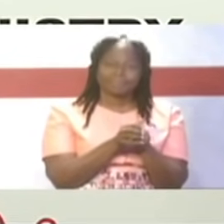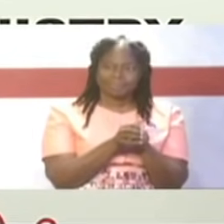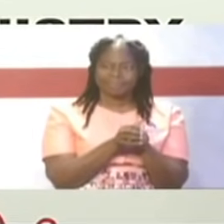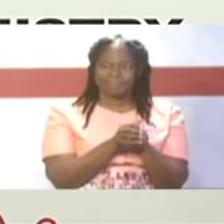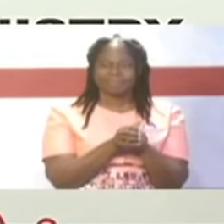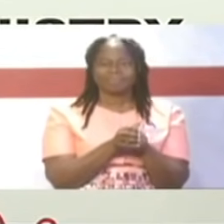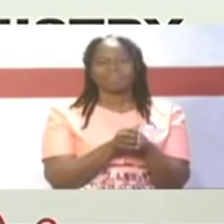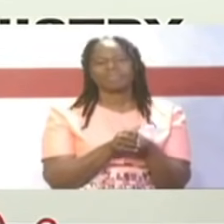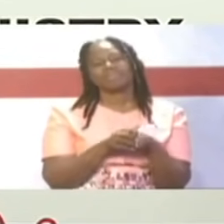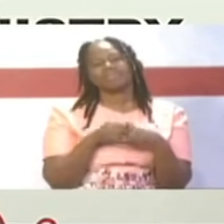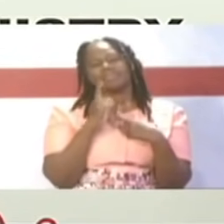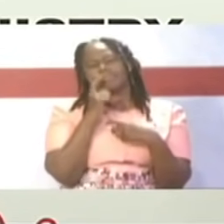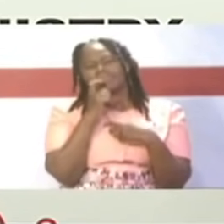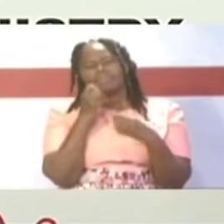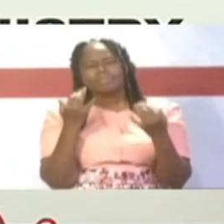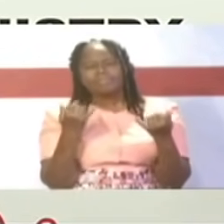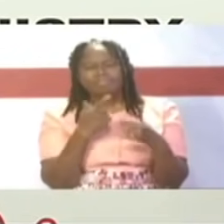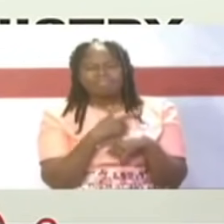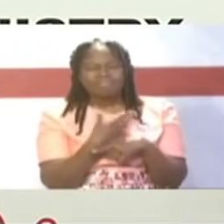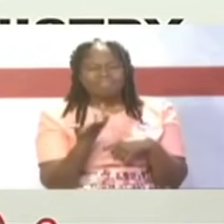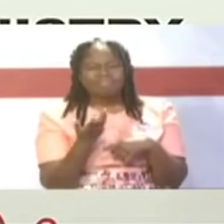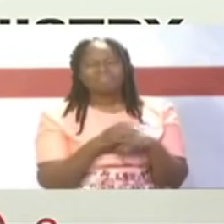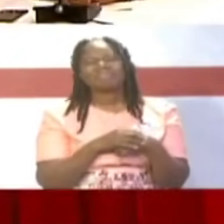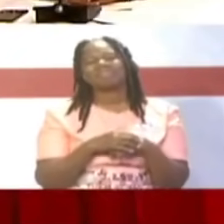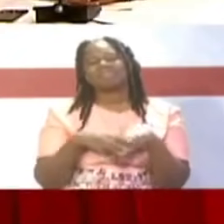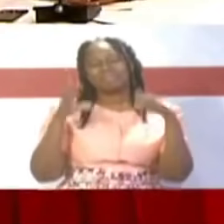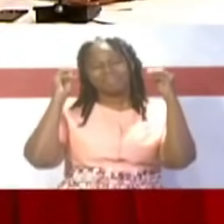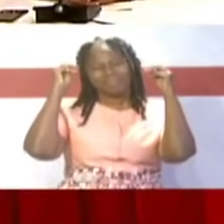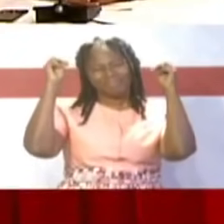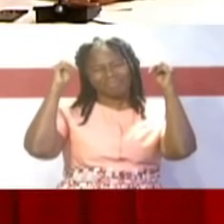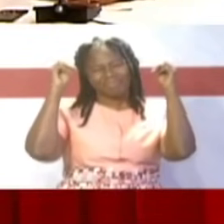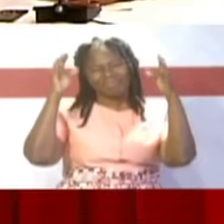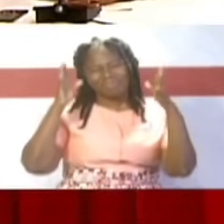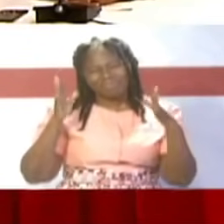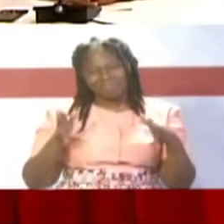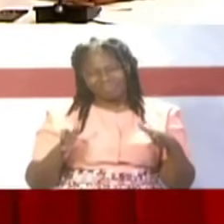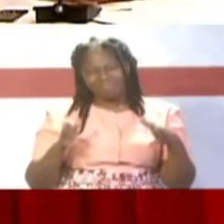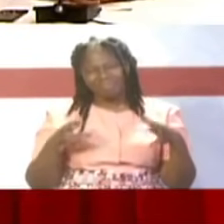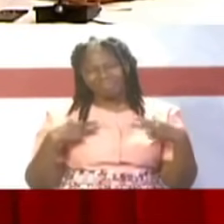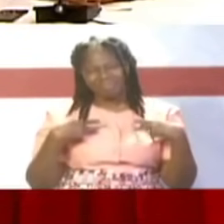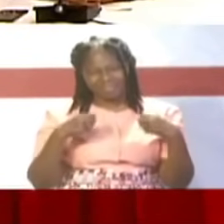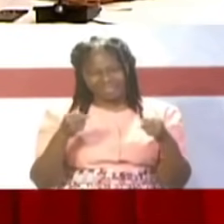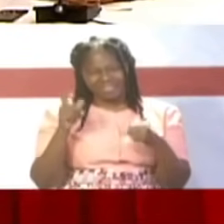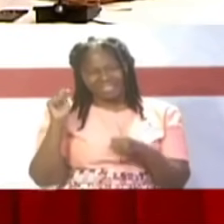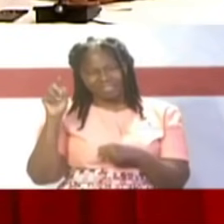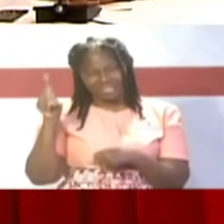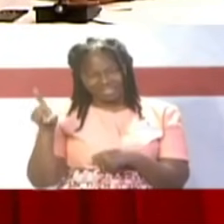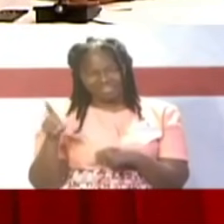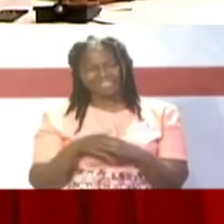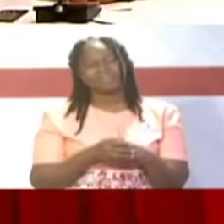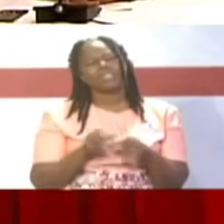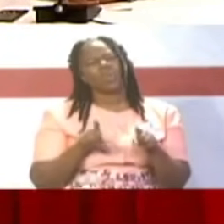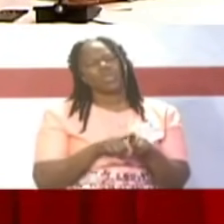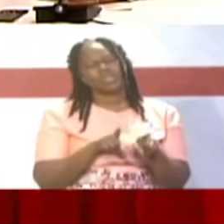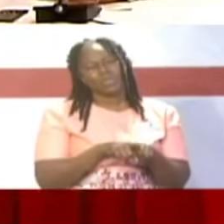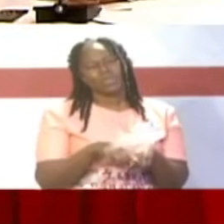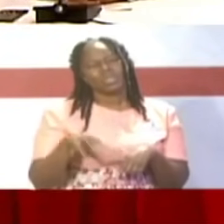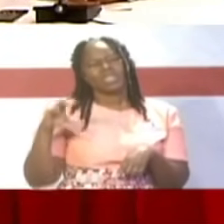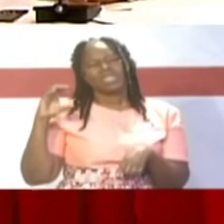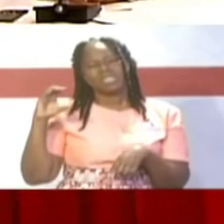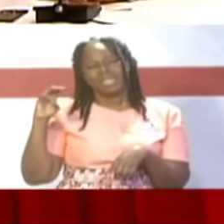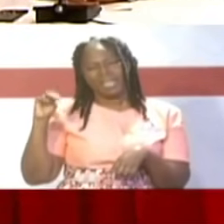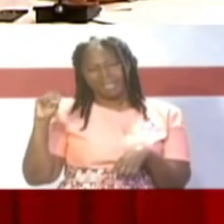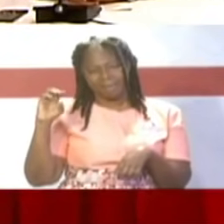esteemed panelists today are the Honorable Terence Deyalsingh, Minister of Health, Dr. Roshan Parashram, Chief